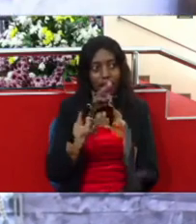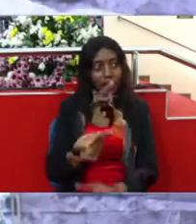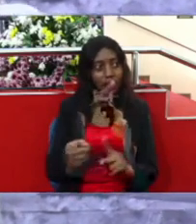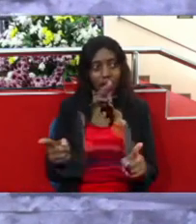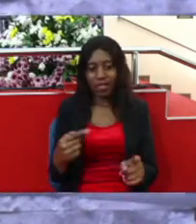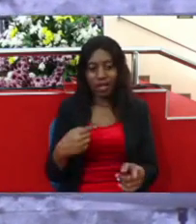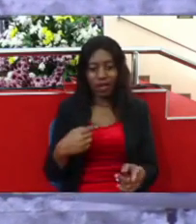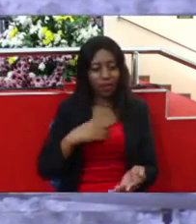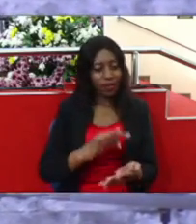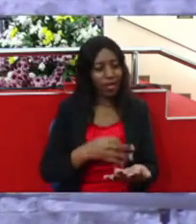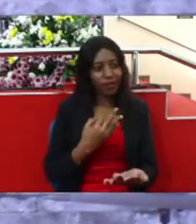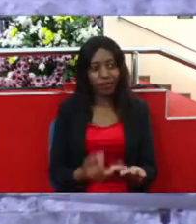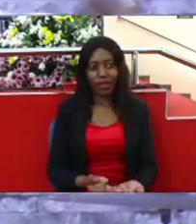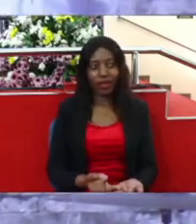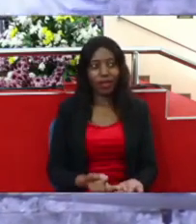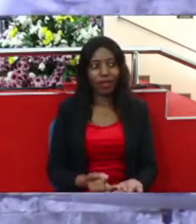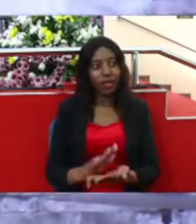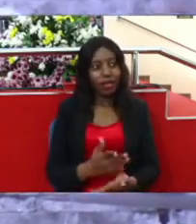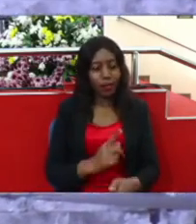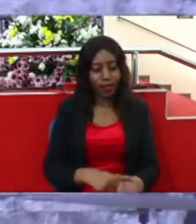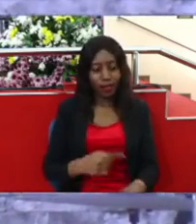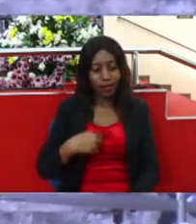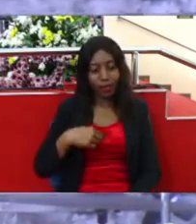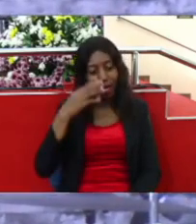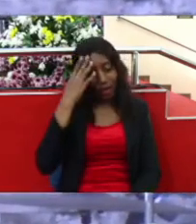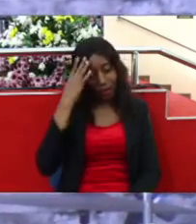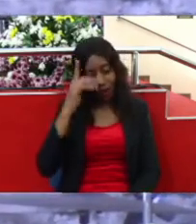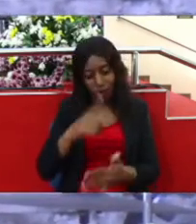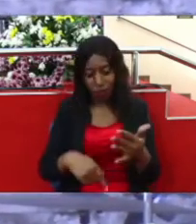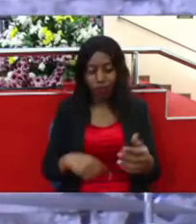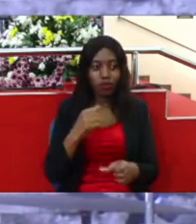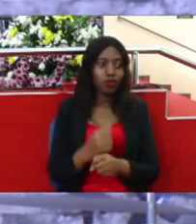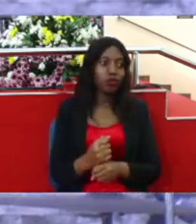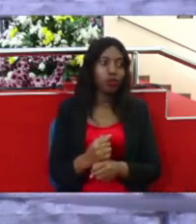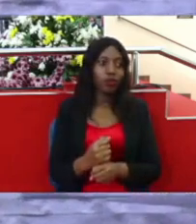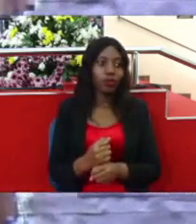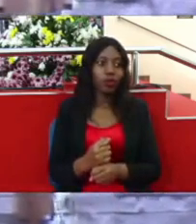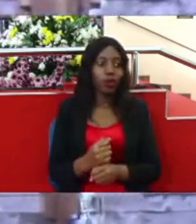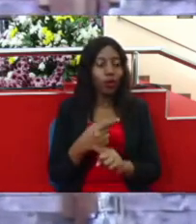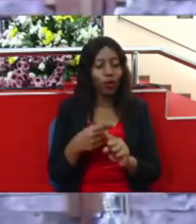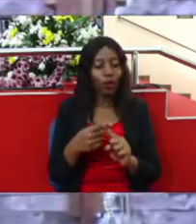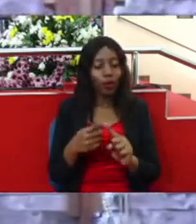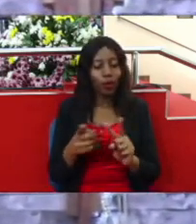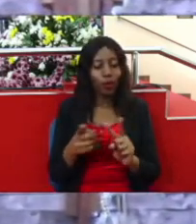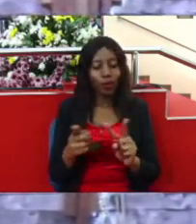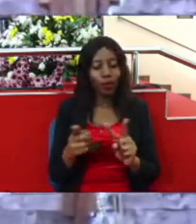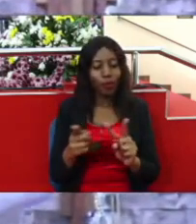know the right thing to do. I know the message that I have received. But I find myself doing the wrong